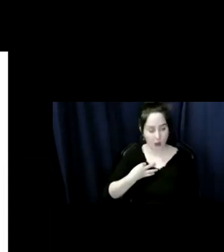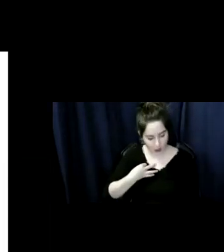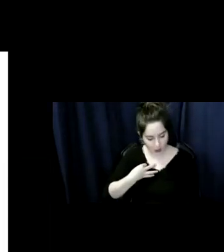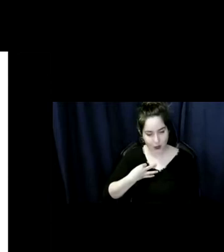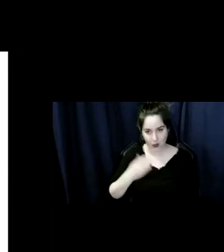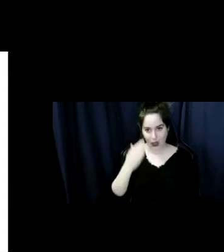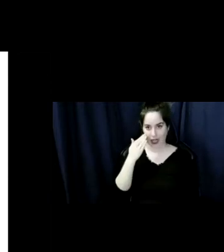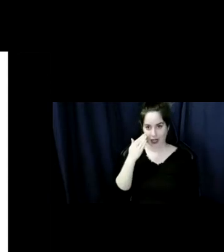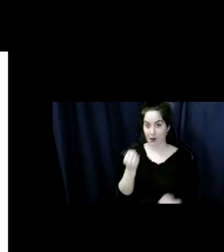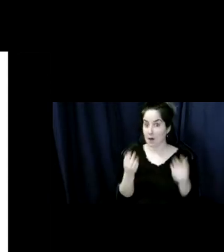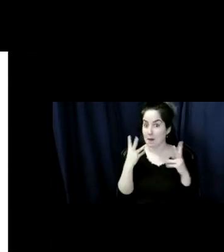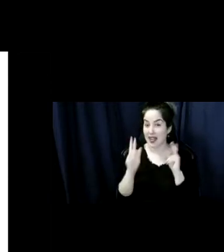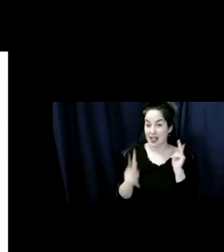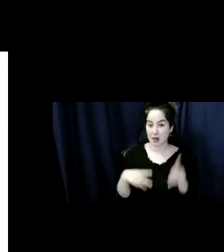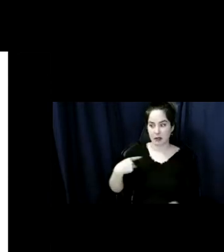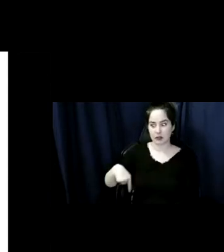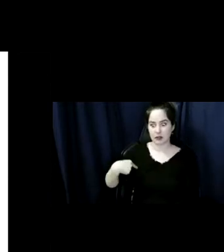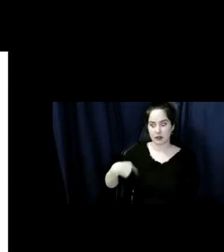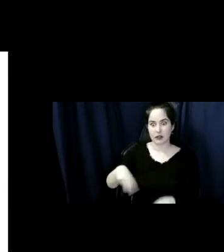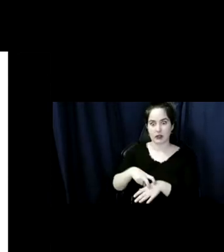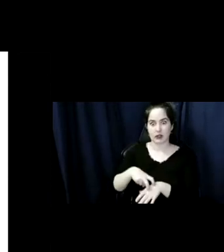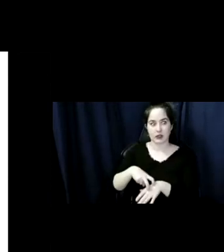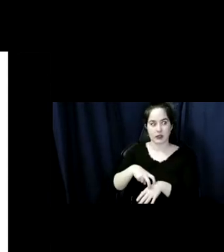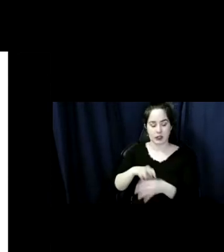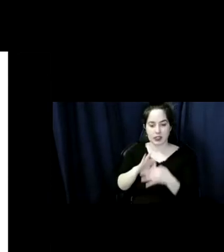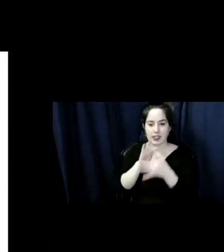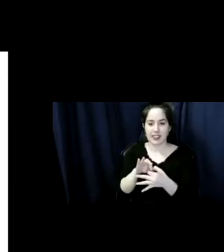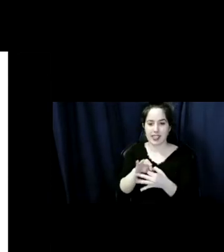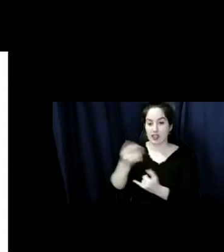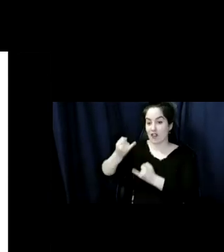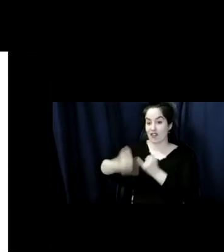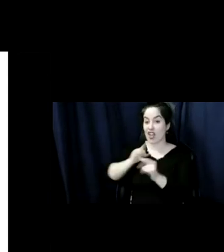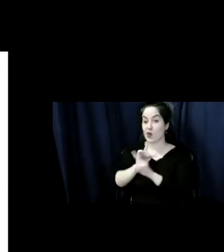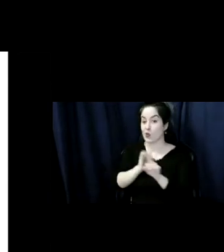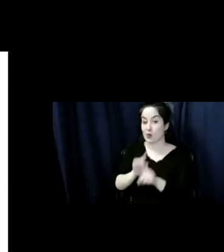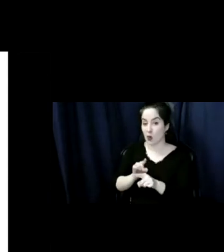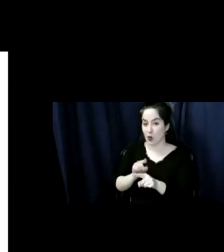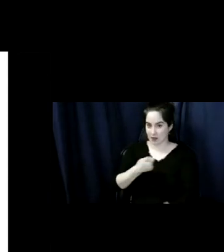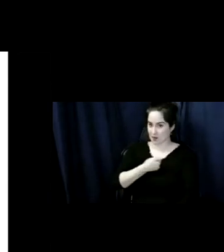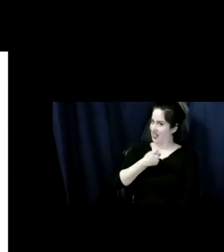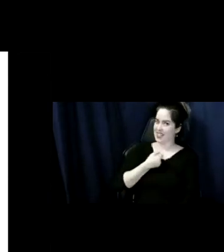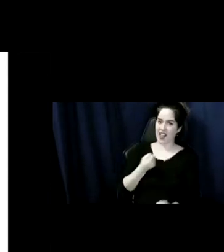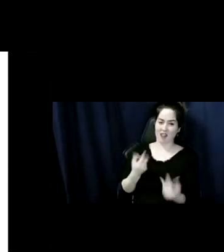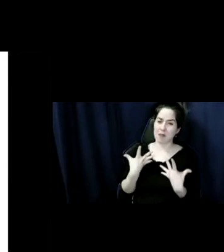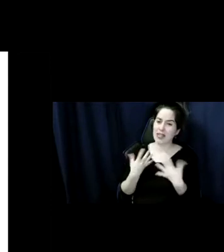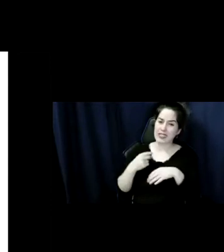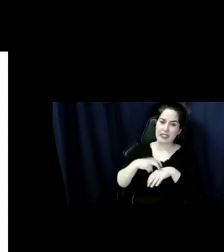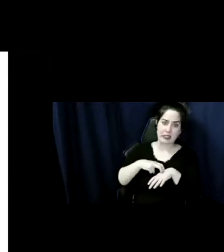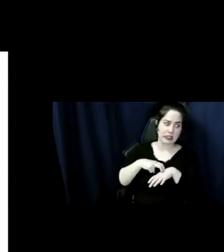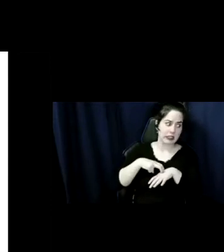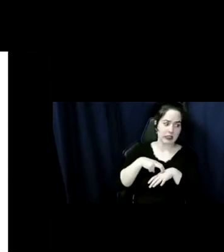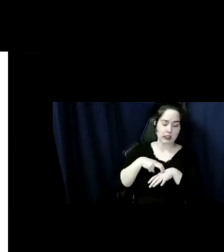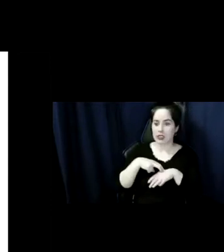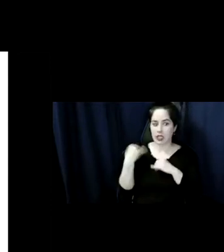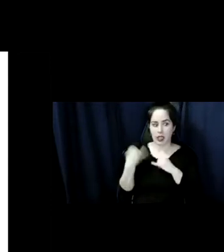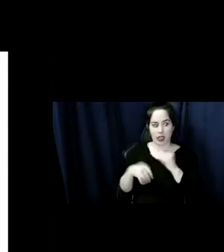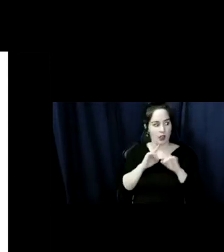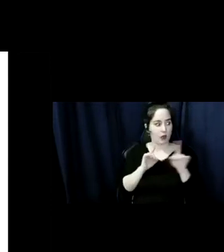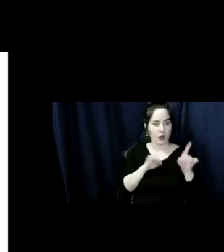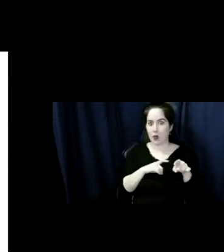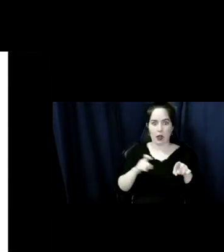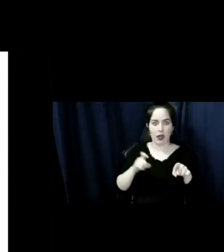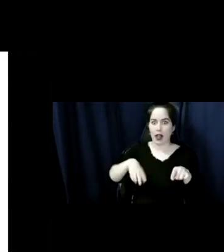anxiety for people, and I know that I have had a great deal of anxiety in the past about final reports that I had to turn